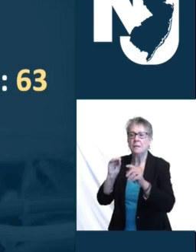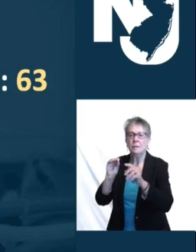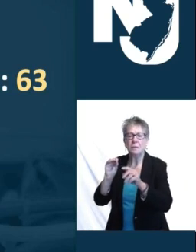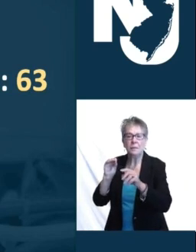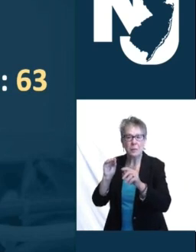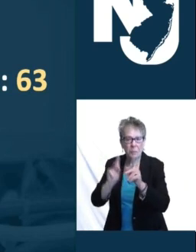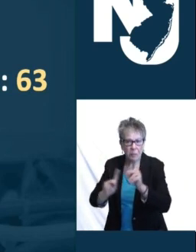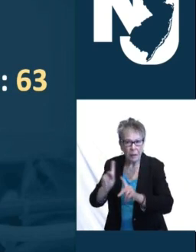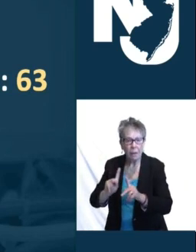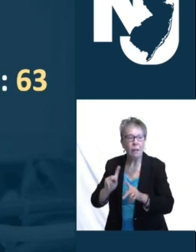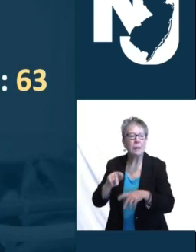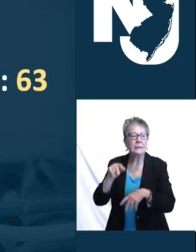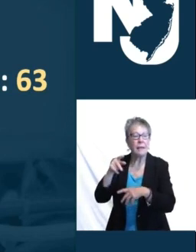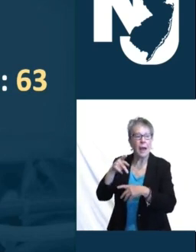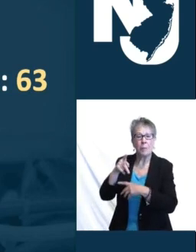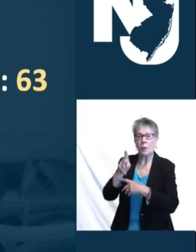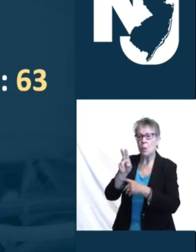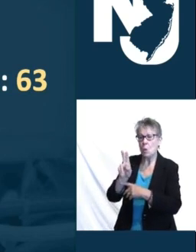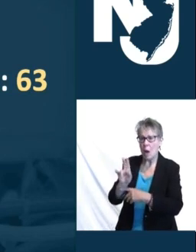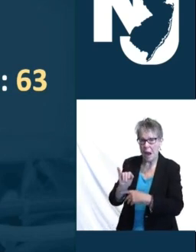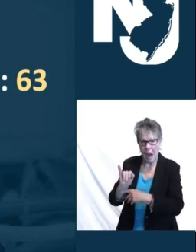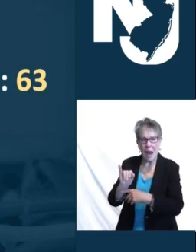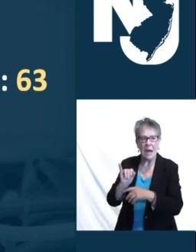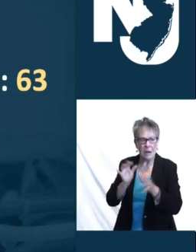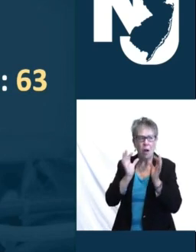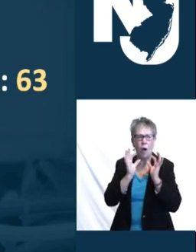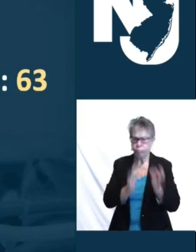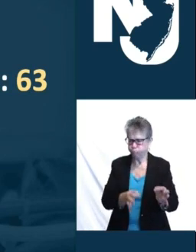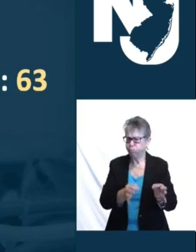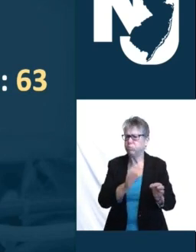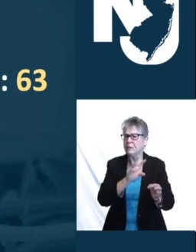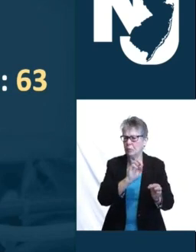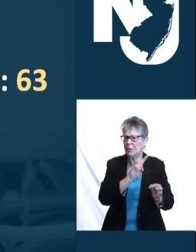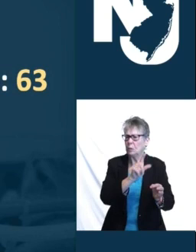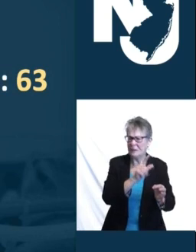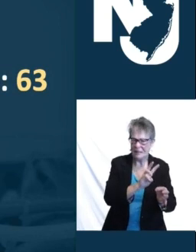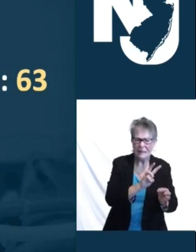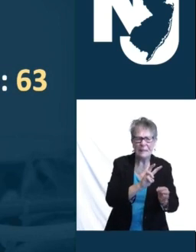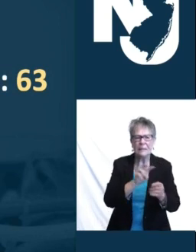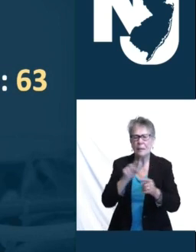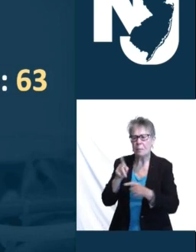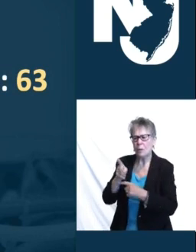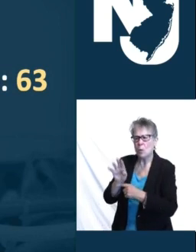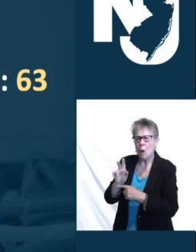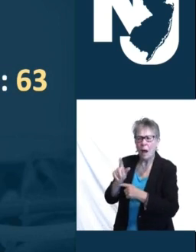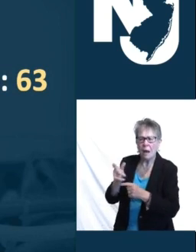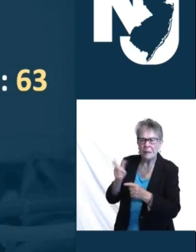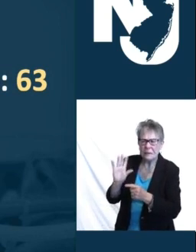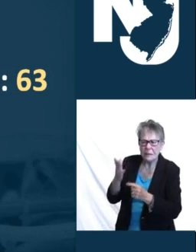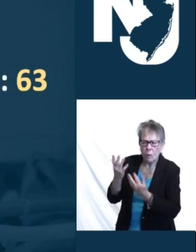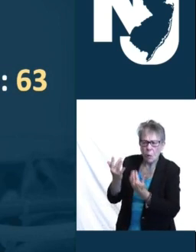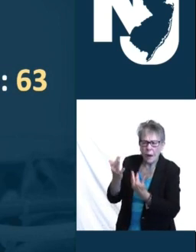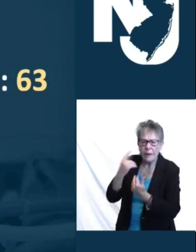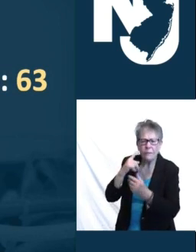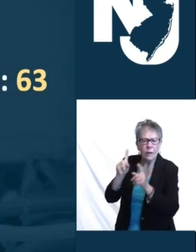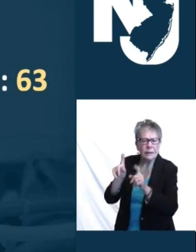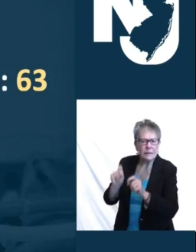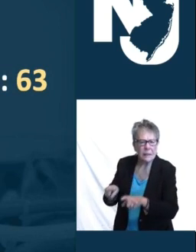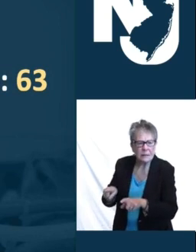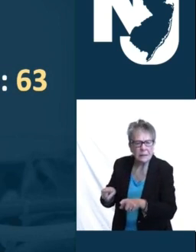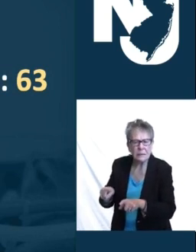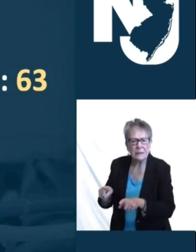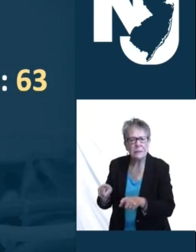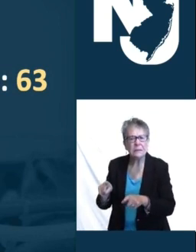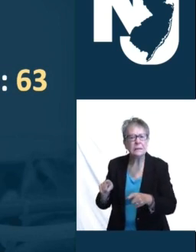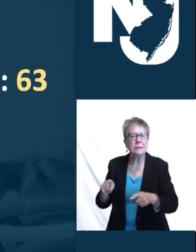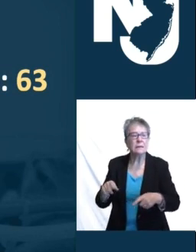below 700 a day. Yet at the same time, the numbers in our ICUs and our ventilator count both decreased.